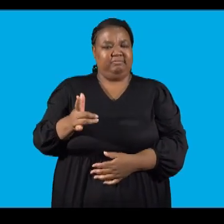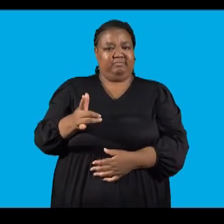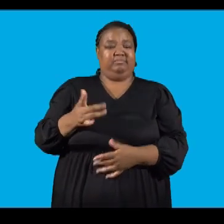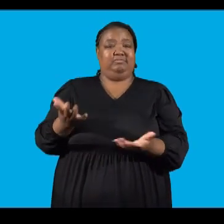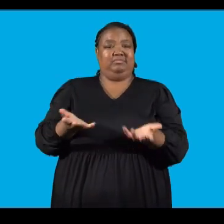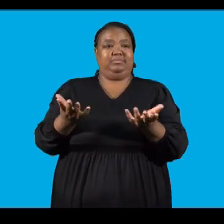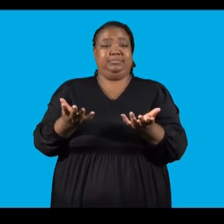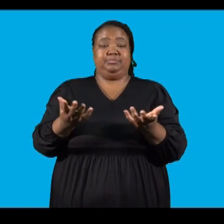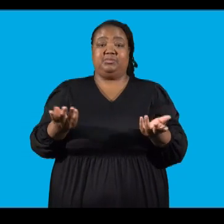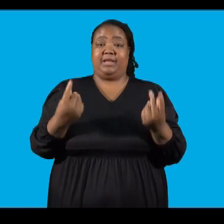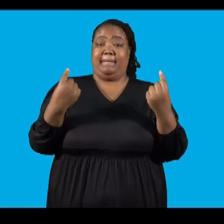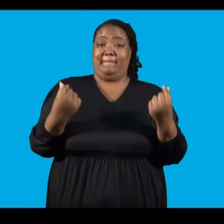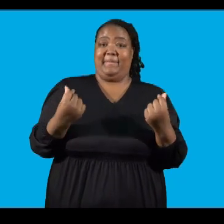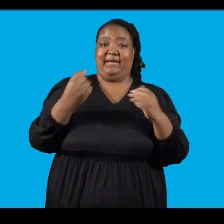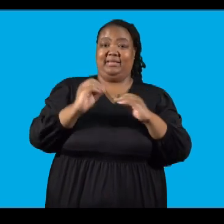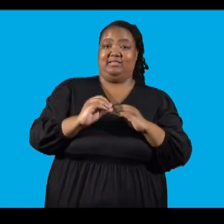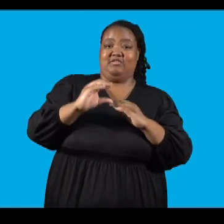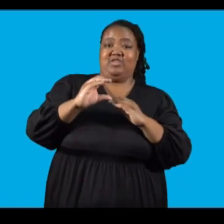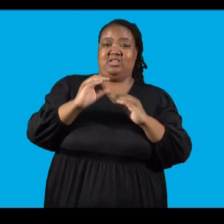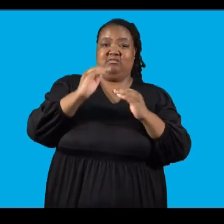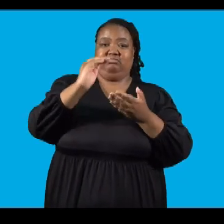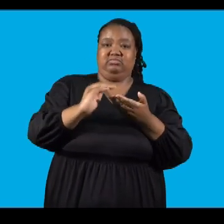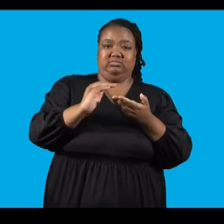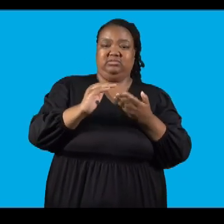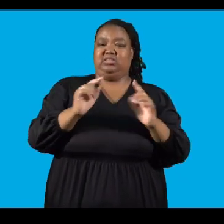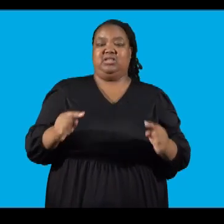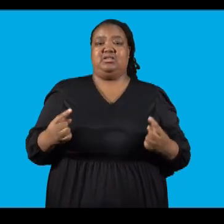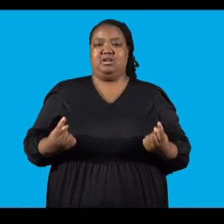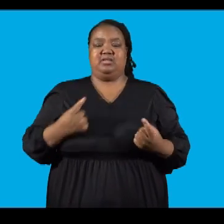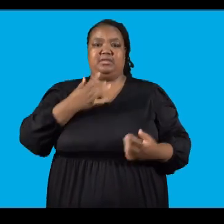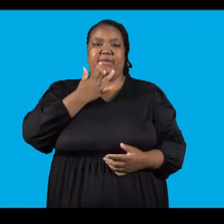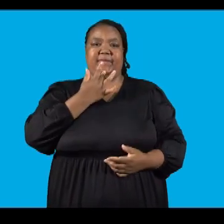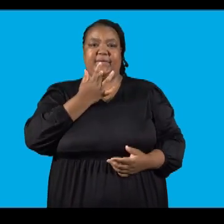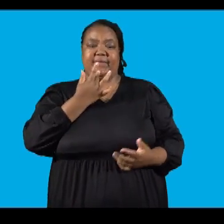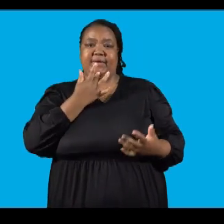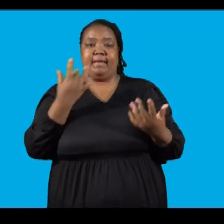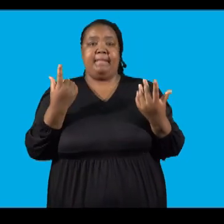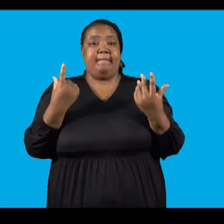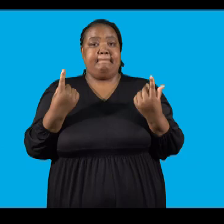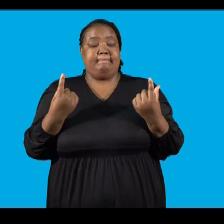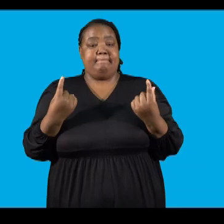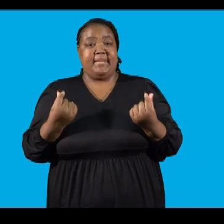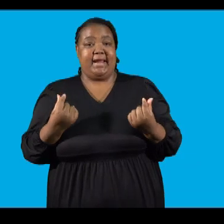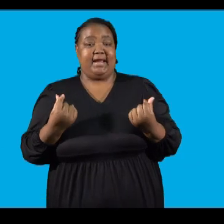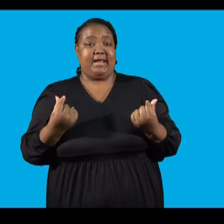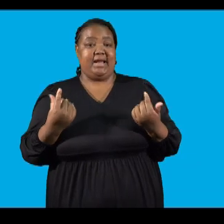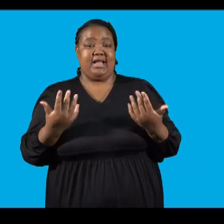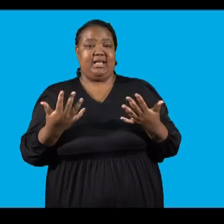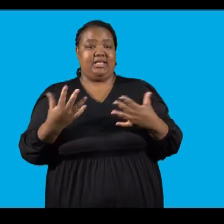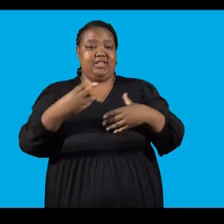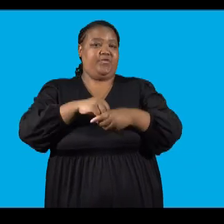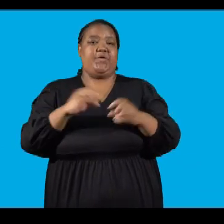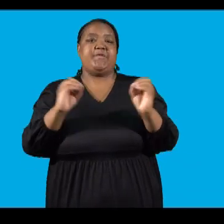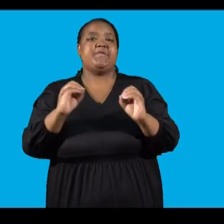why they cannot increase or decrease their prices. Why would they prefer to make use of non-price